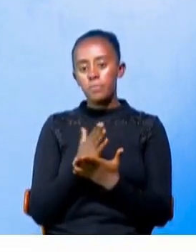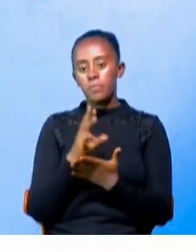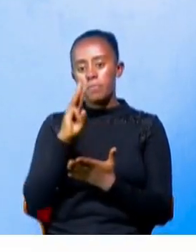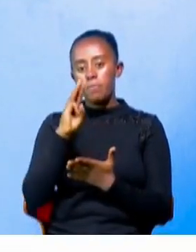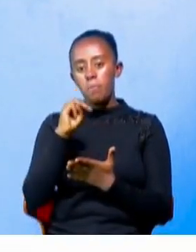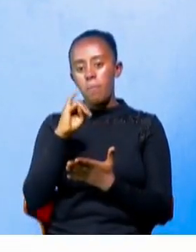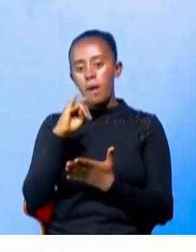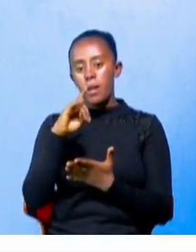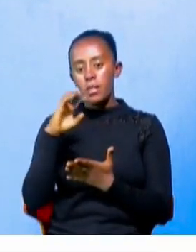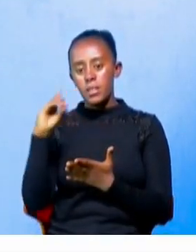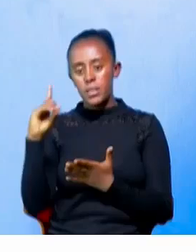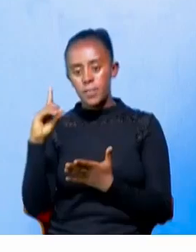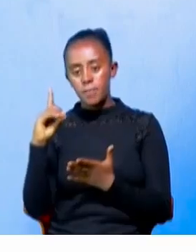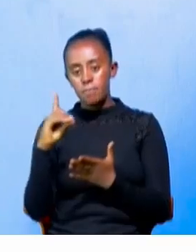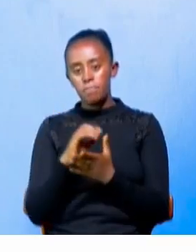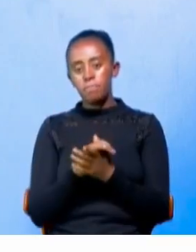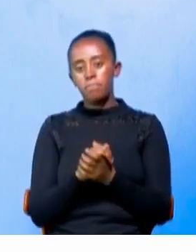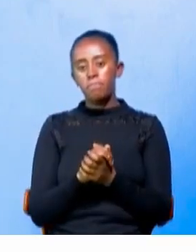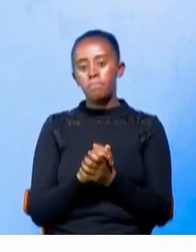mild.